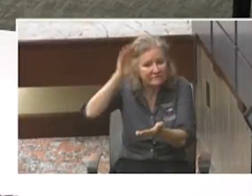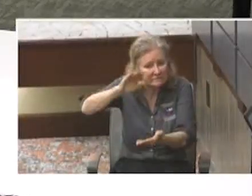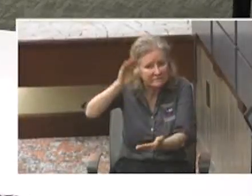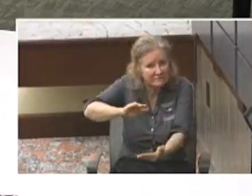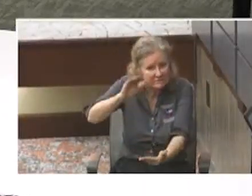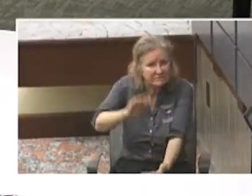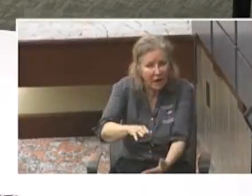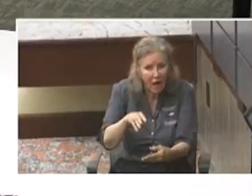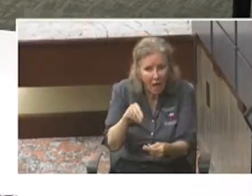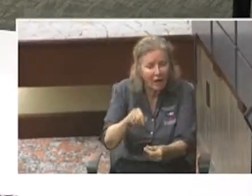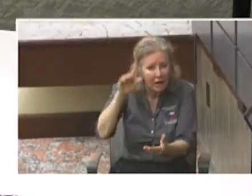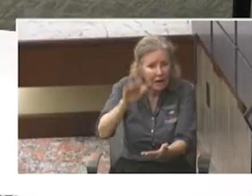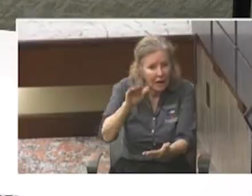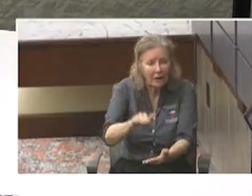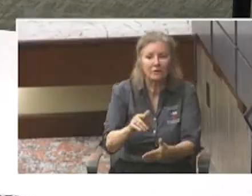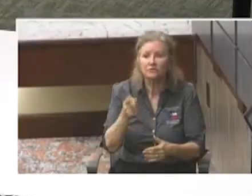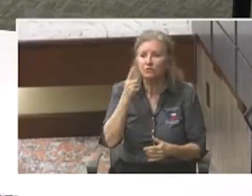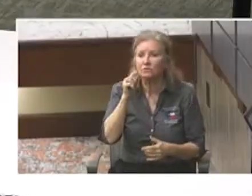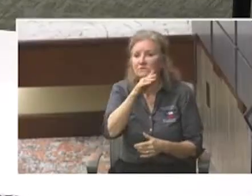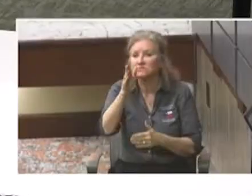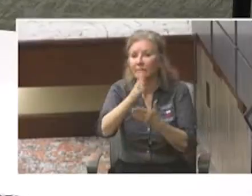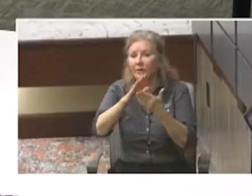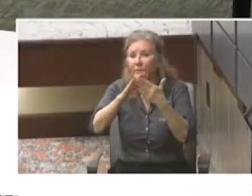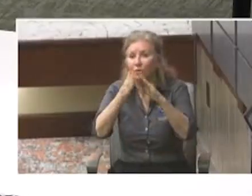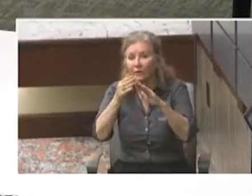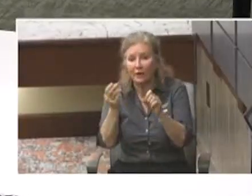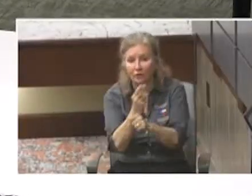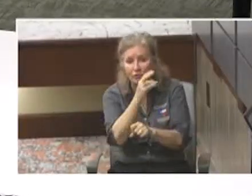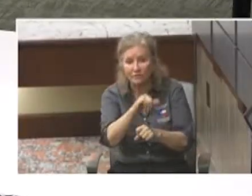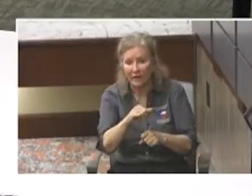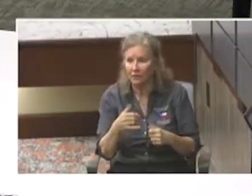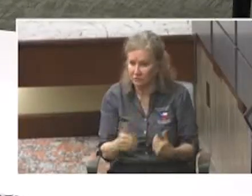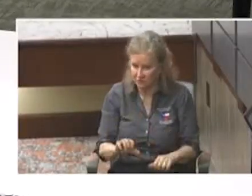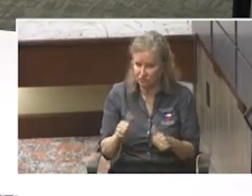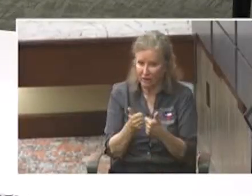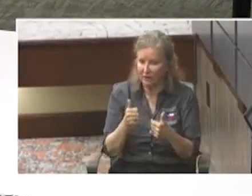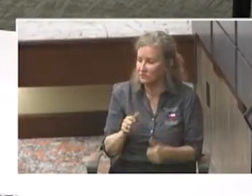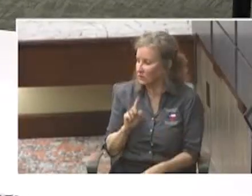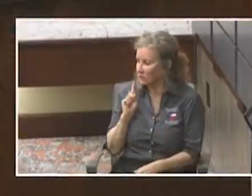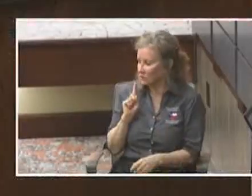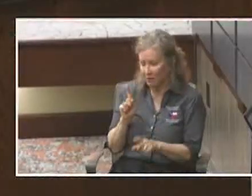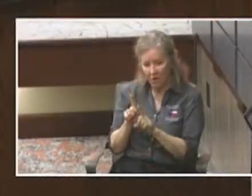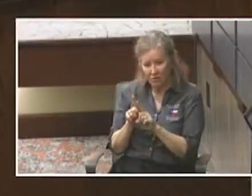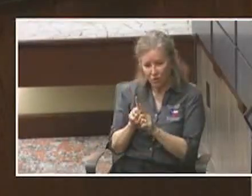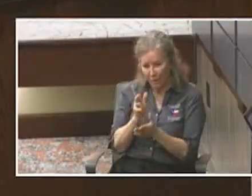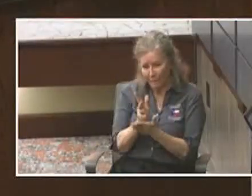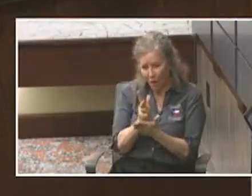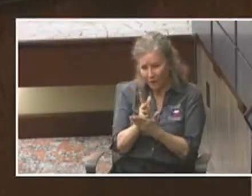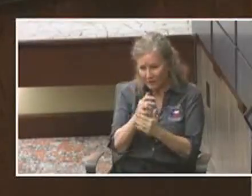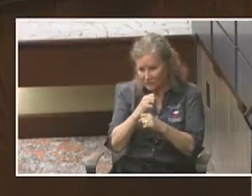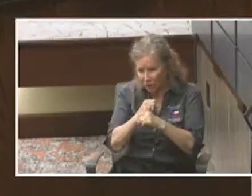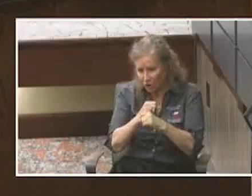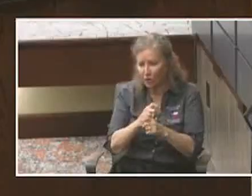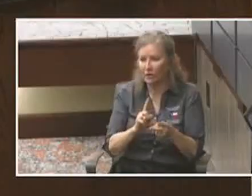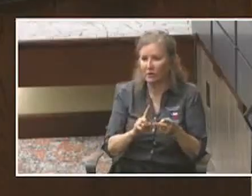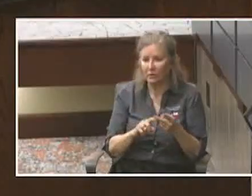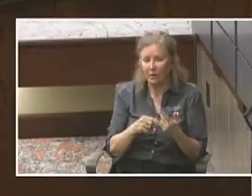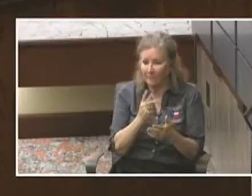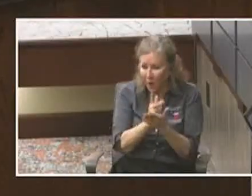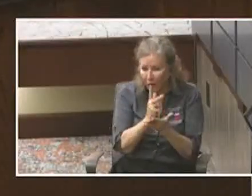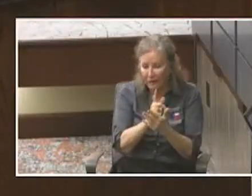can use it has been a challenge for us, but something we're working on. Is that just like parking, security? It's parking, it's security,